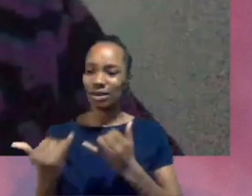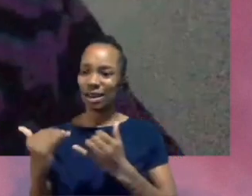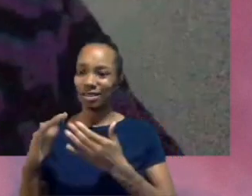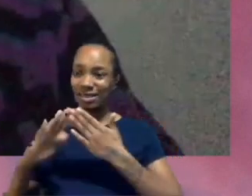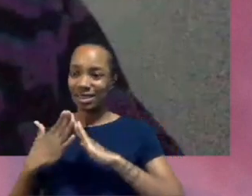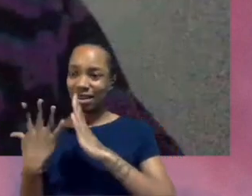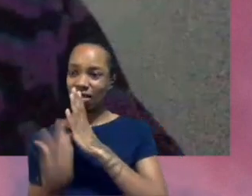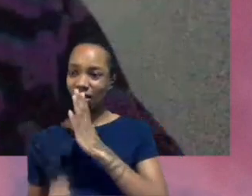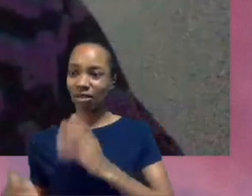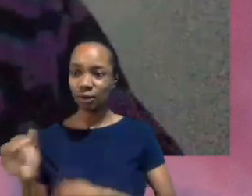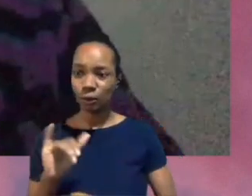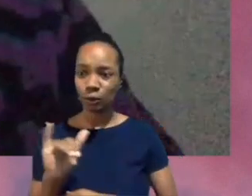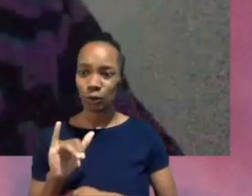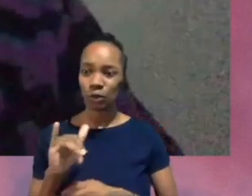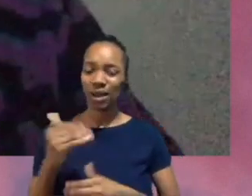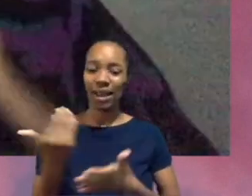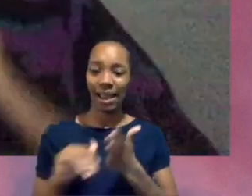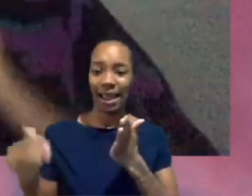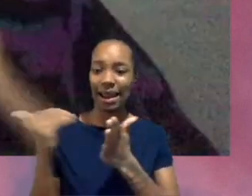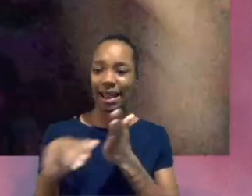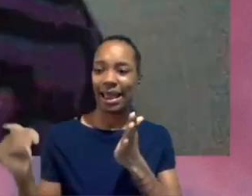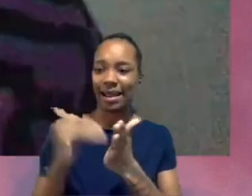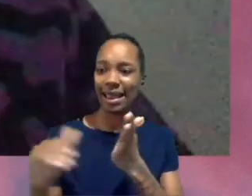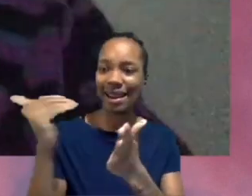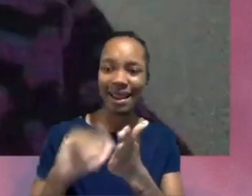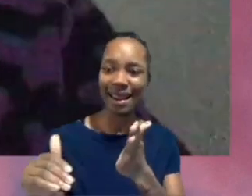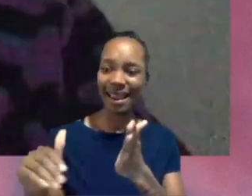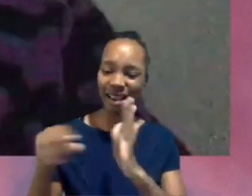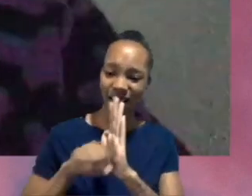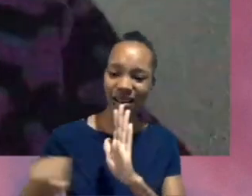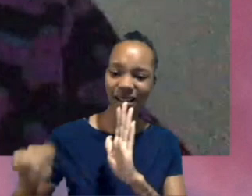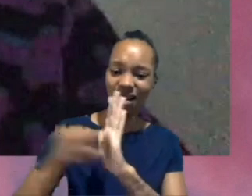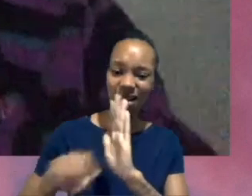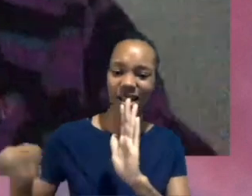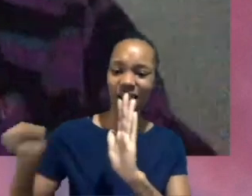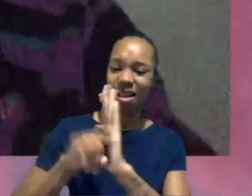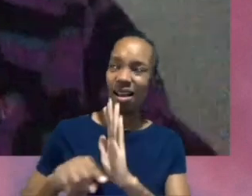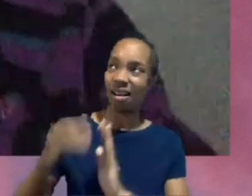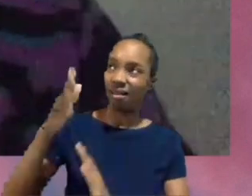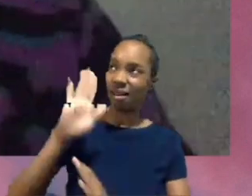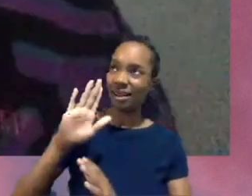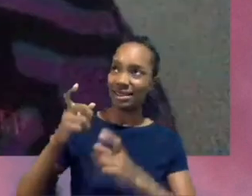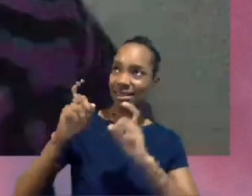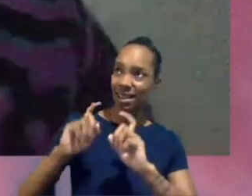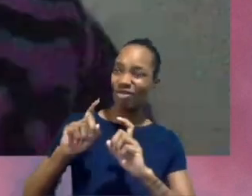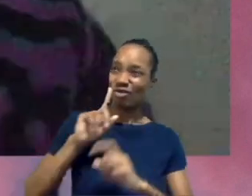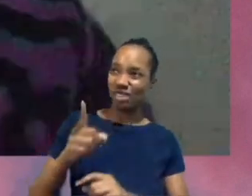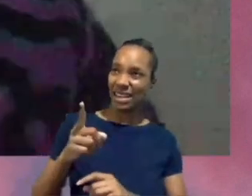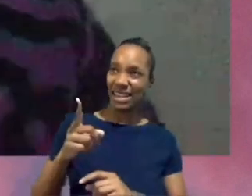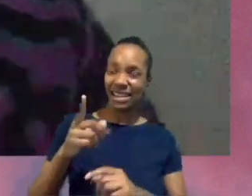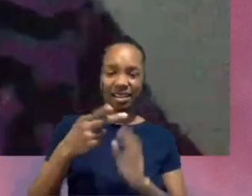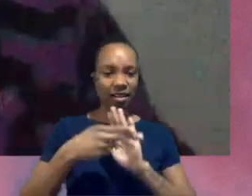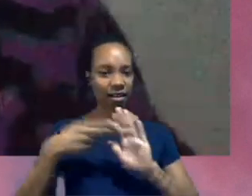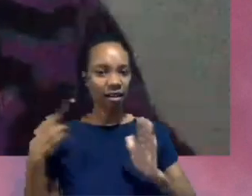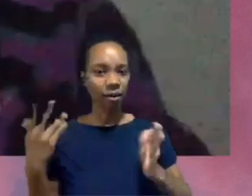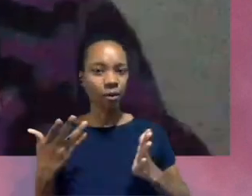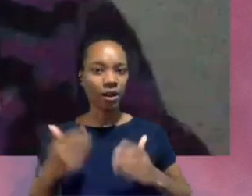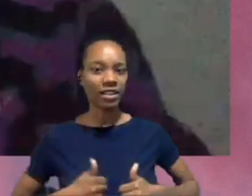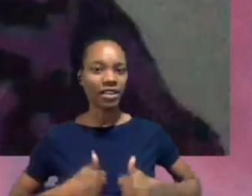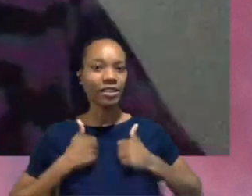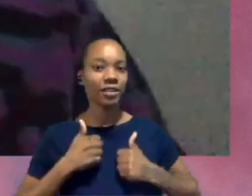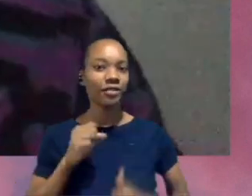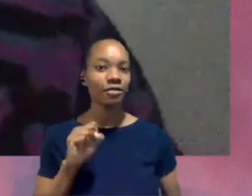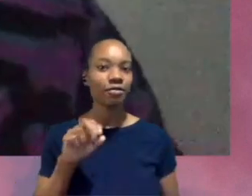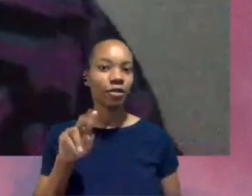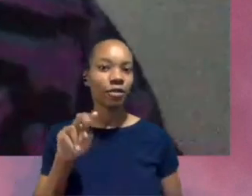it's endless marathon is a gift from God. It's titled survival, but the war has yet to stop. The body's still dropping. This howl still rings in